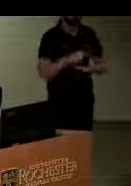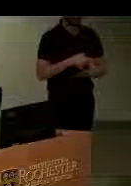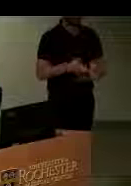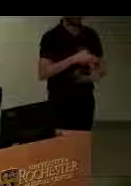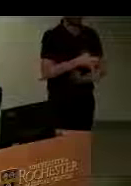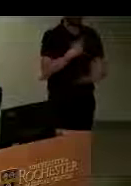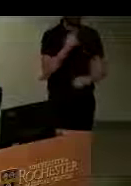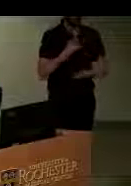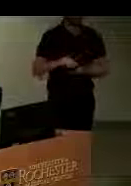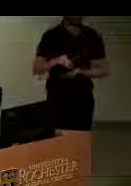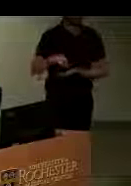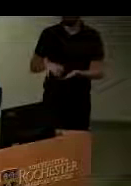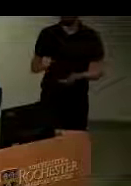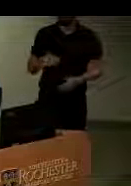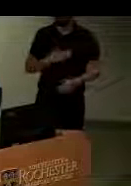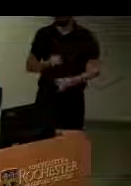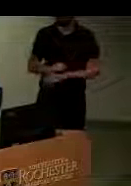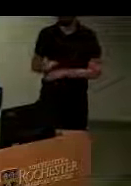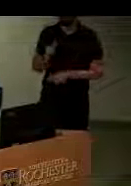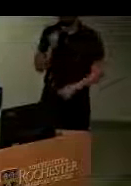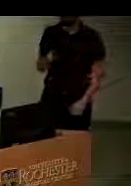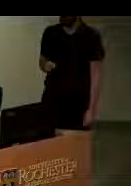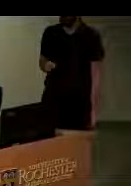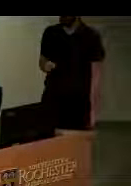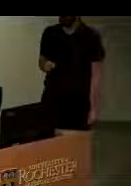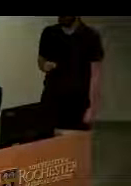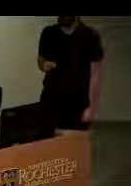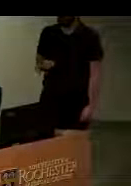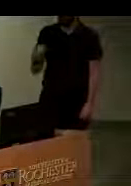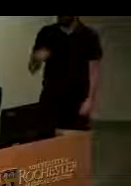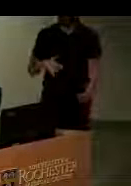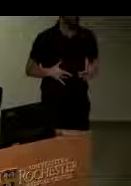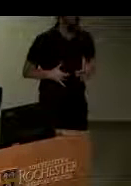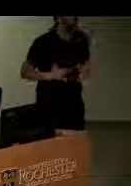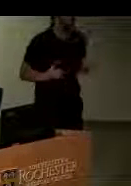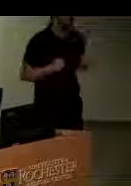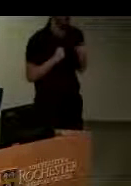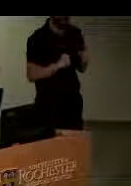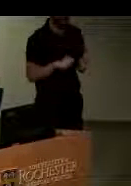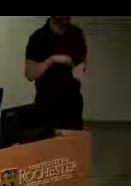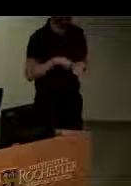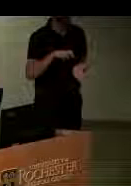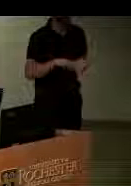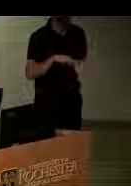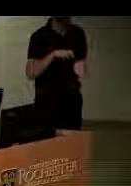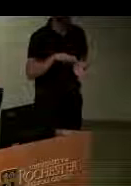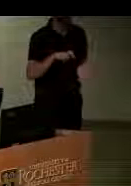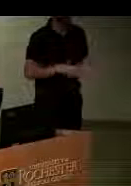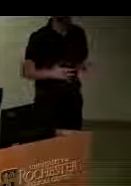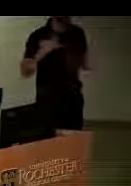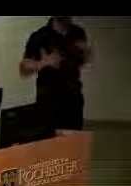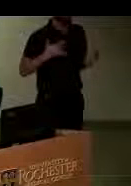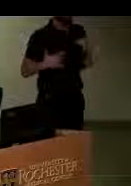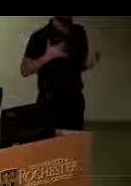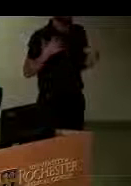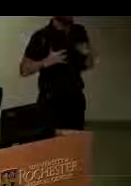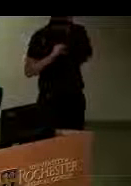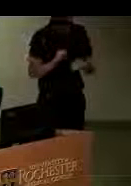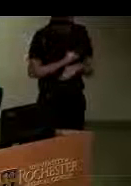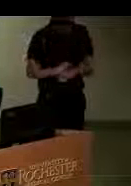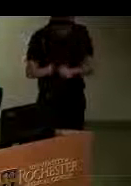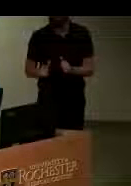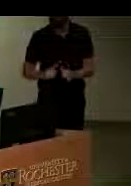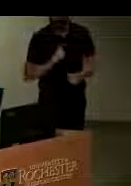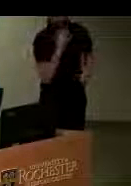the medical student, you're going to be my intern tomorrow. And they were so hyped up. They were like bouncing off the floor. And I sent the intern home and said,